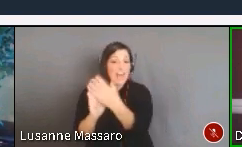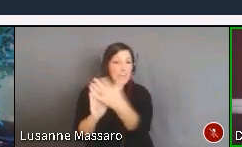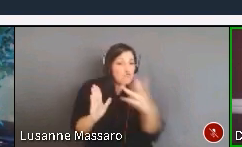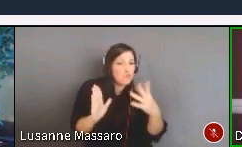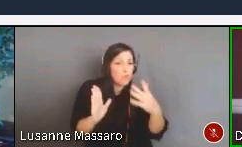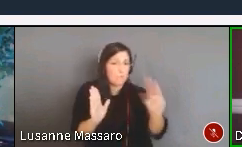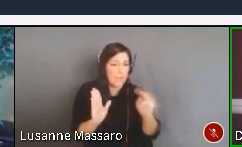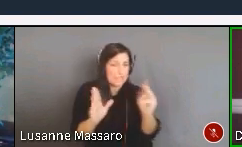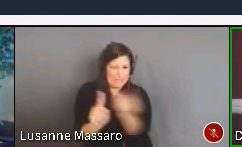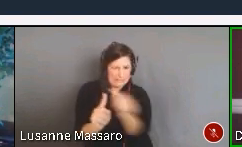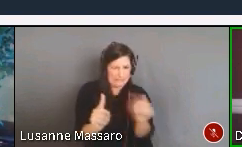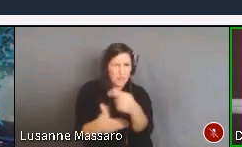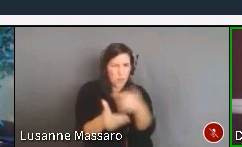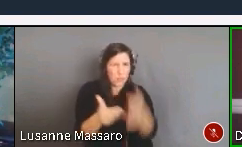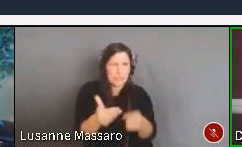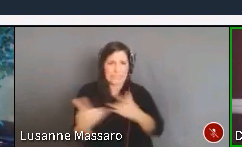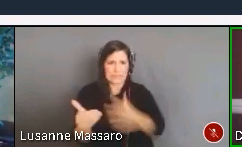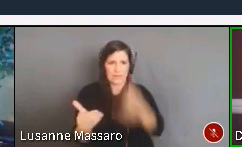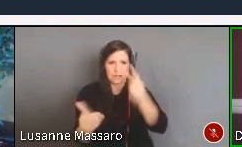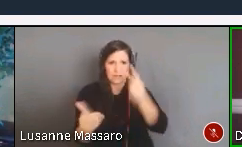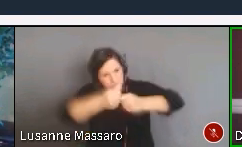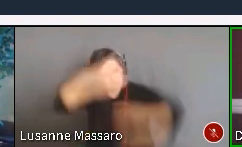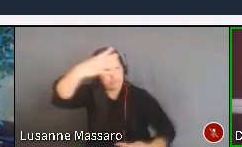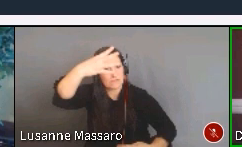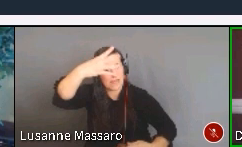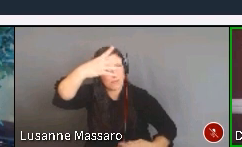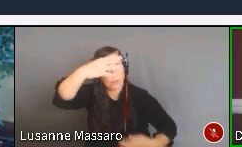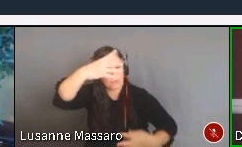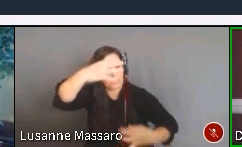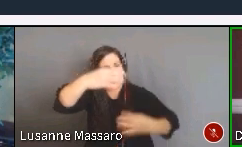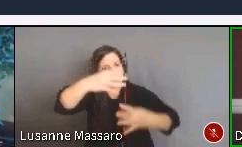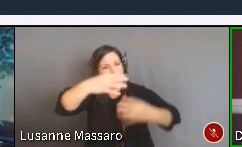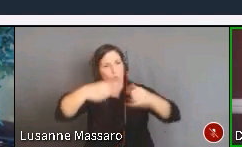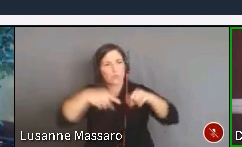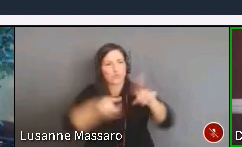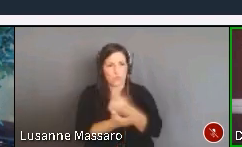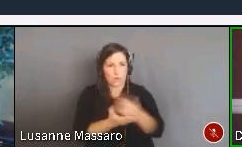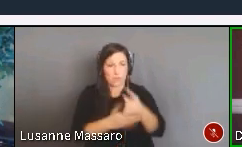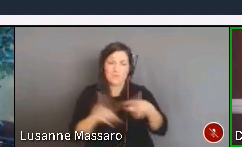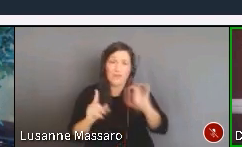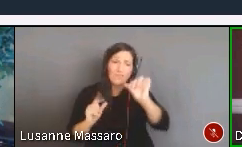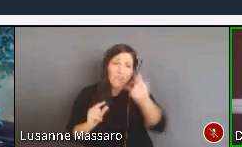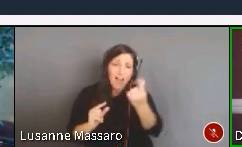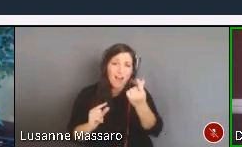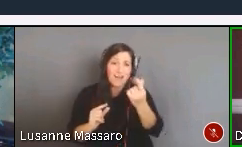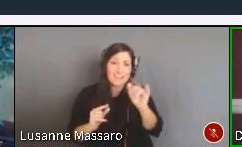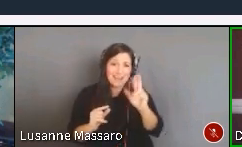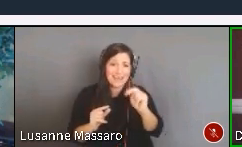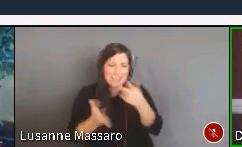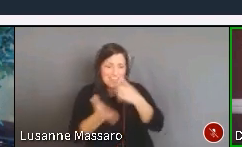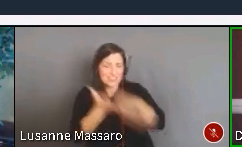up throughout, but you definitely want to make sure that you are kind of logging in and checking those